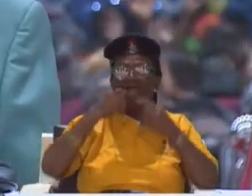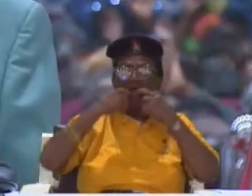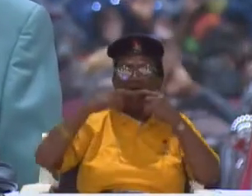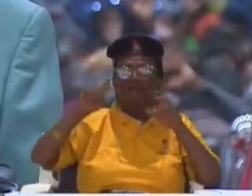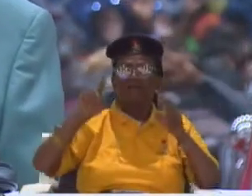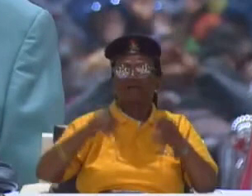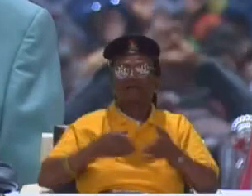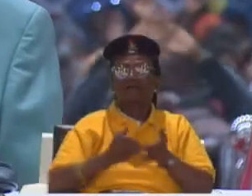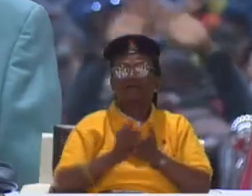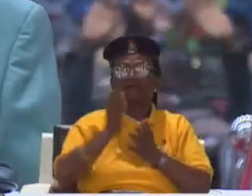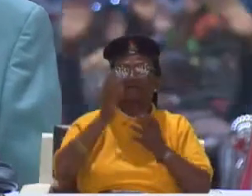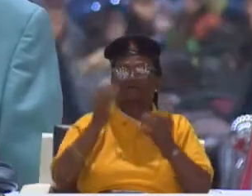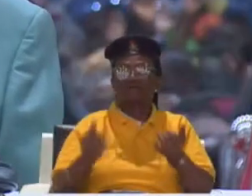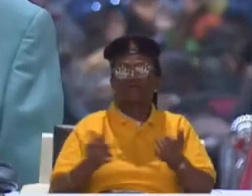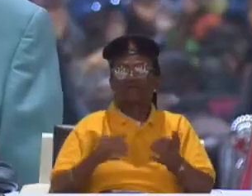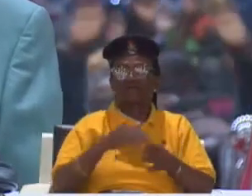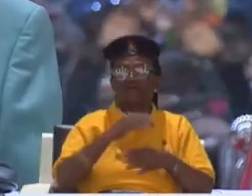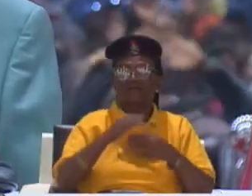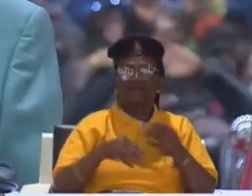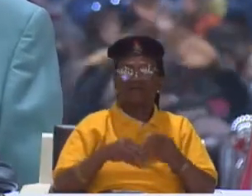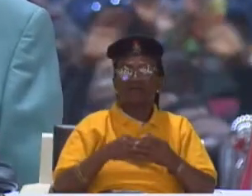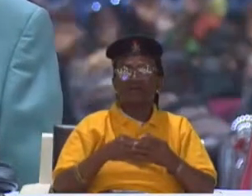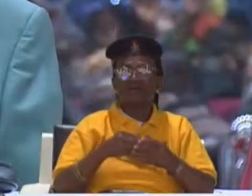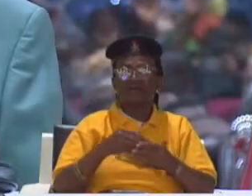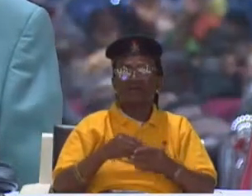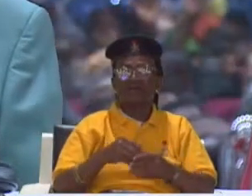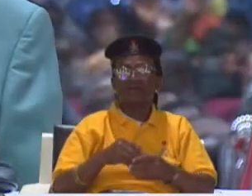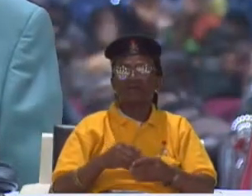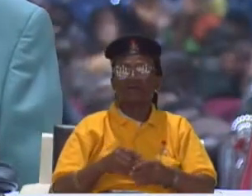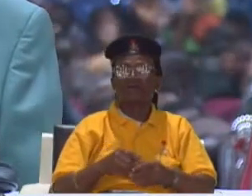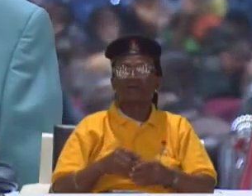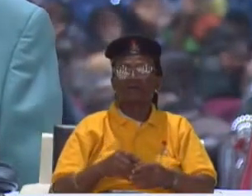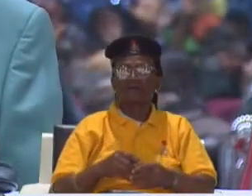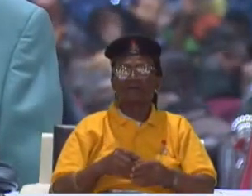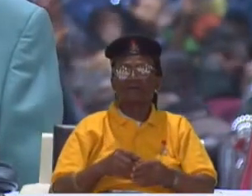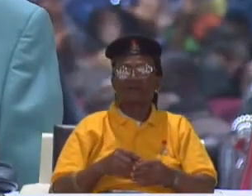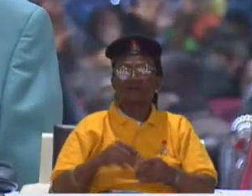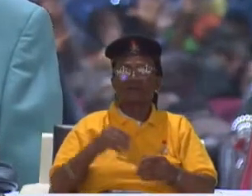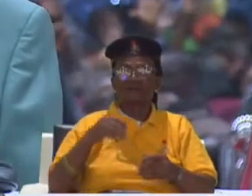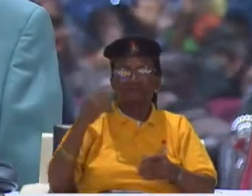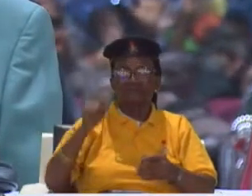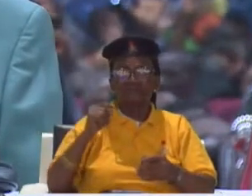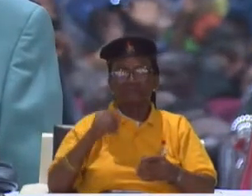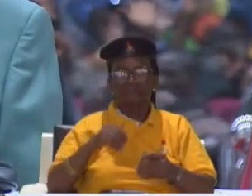all of you who have problems with your eyes, let